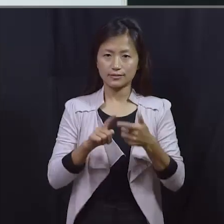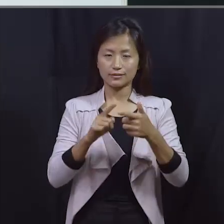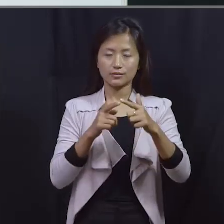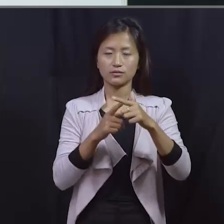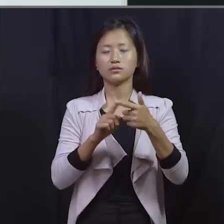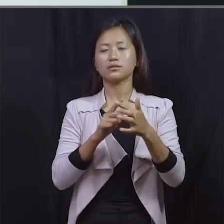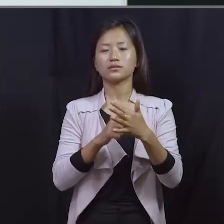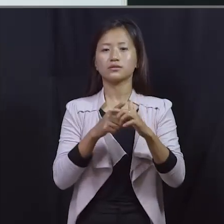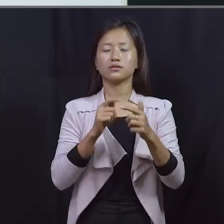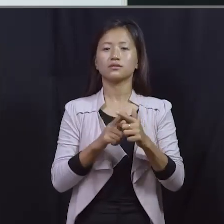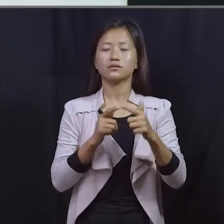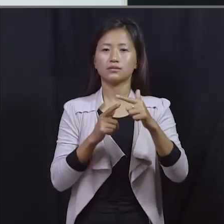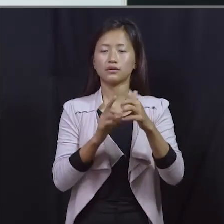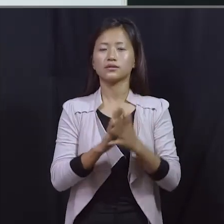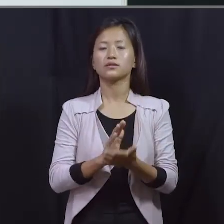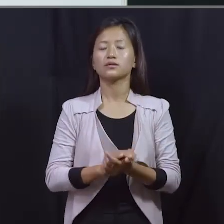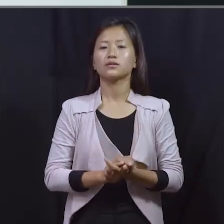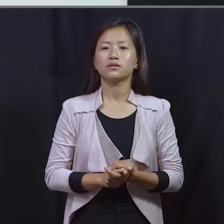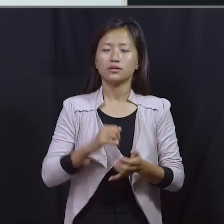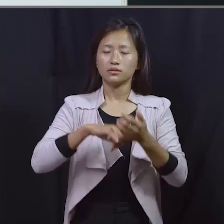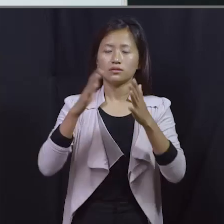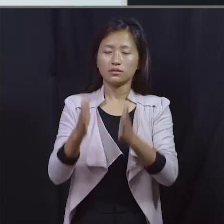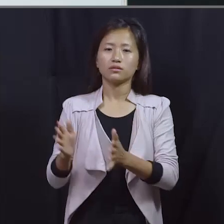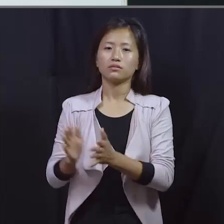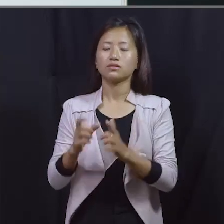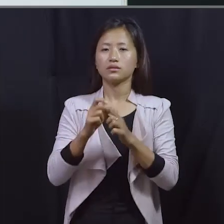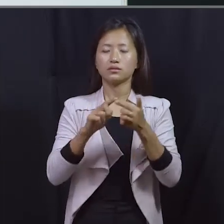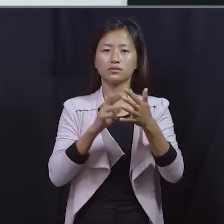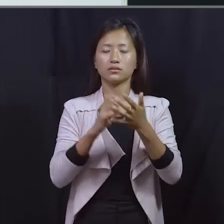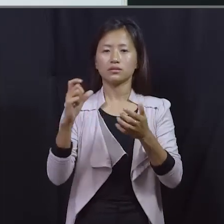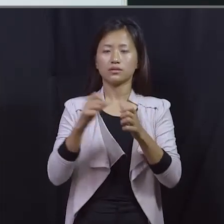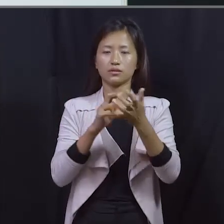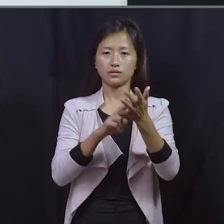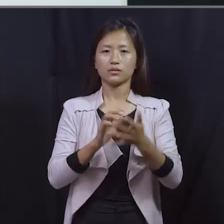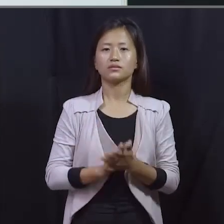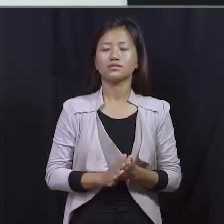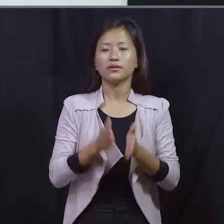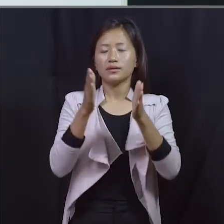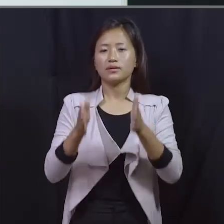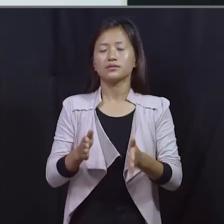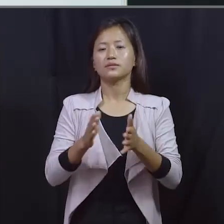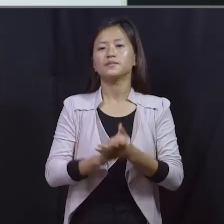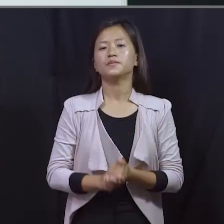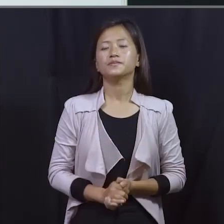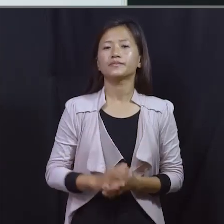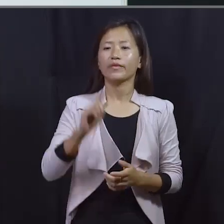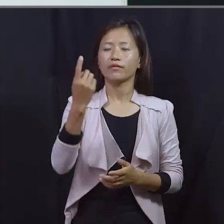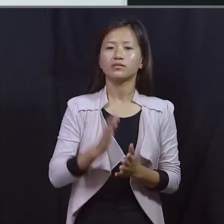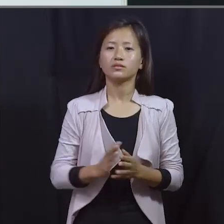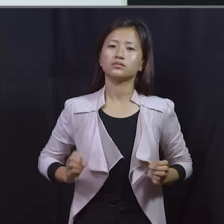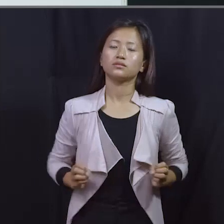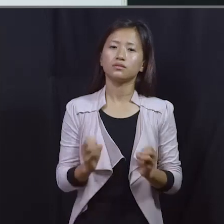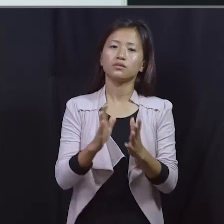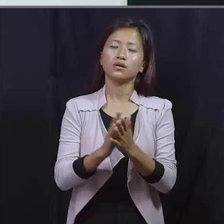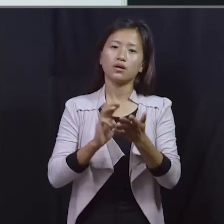introduced in this region, that is in the Deccan region, this is known as Roadway settlement. It was first started by